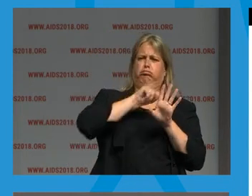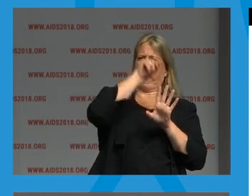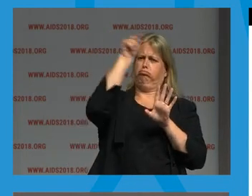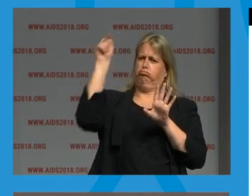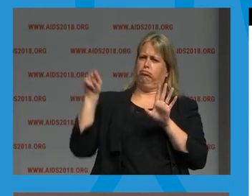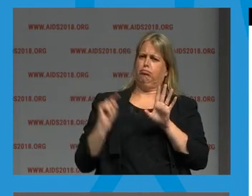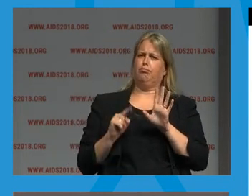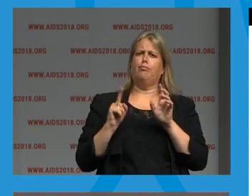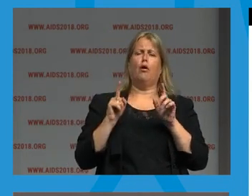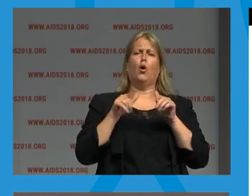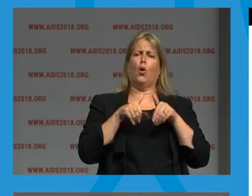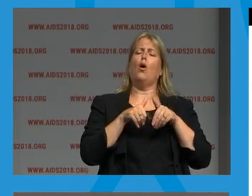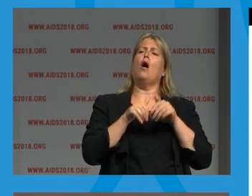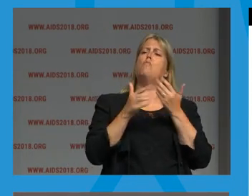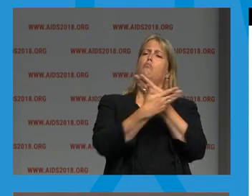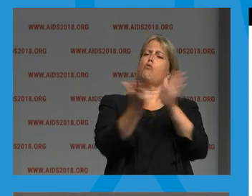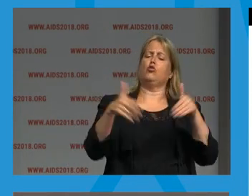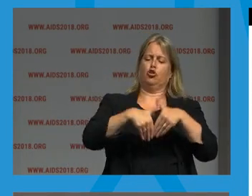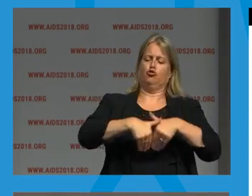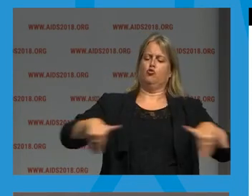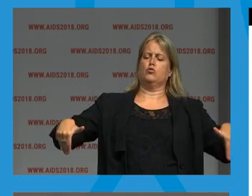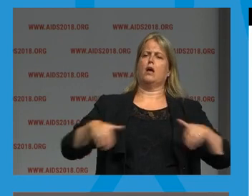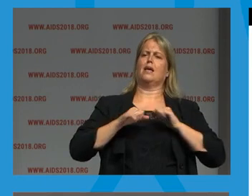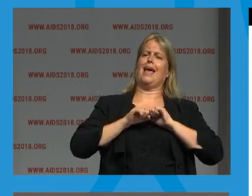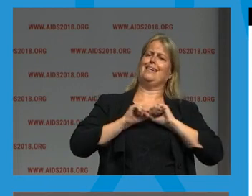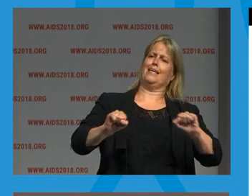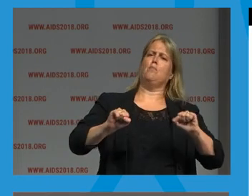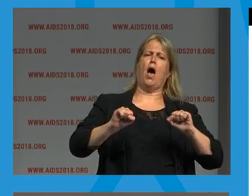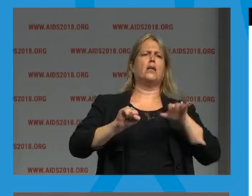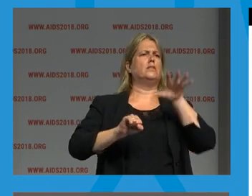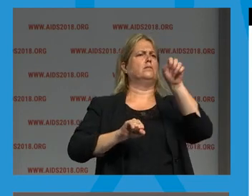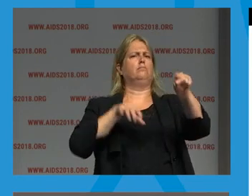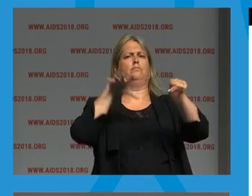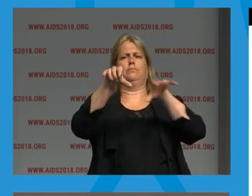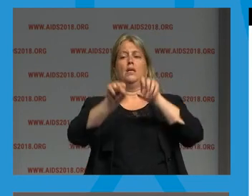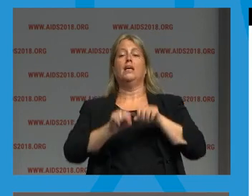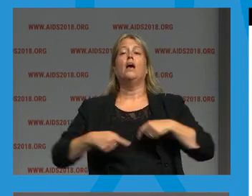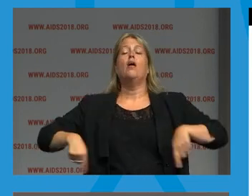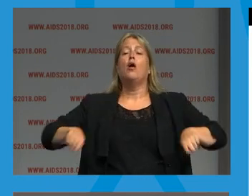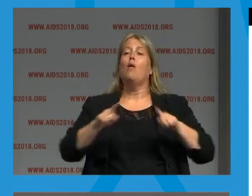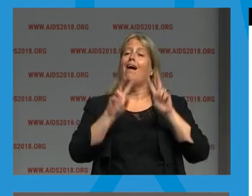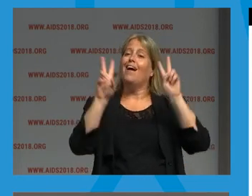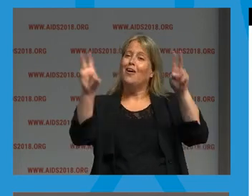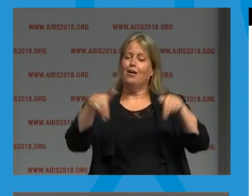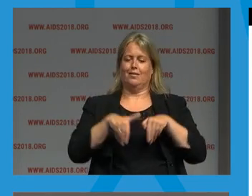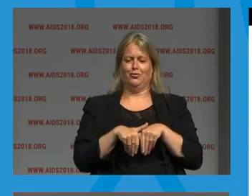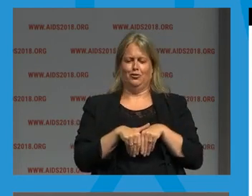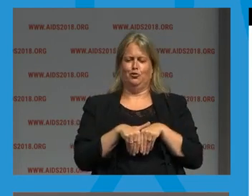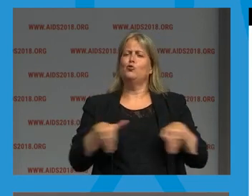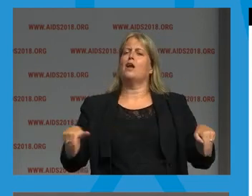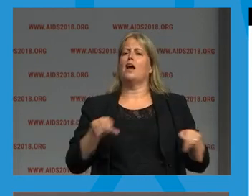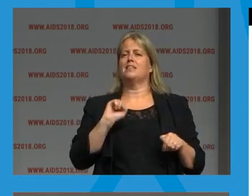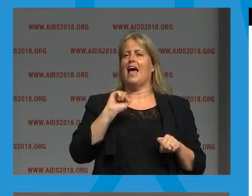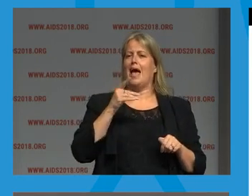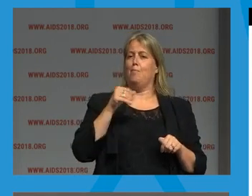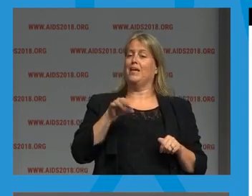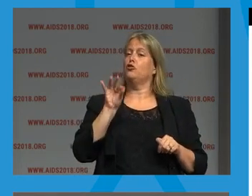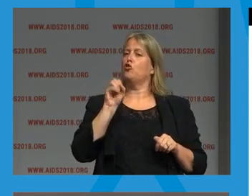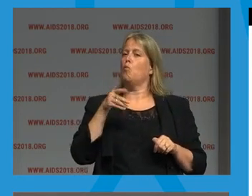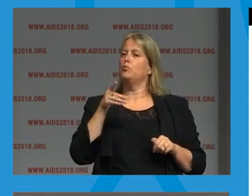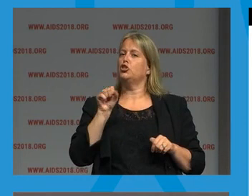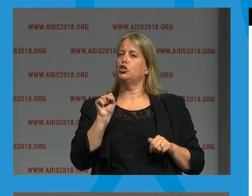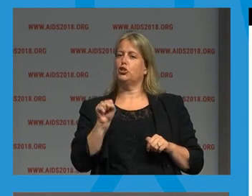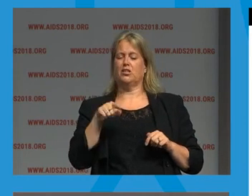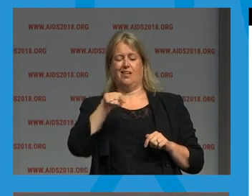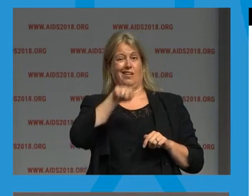which broadly neutralizing antibodies recognize. We refer to these as neutralizing epitopes. And the recognized ones